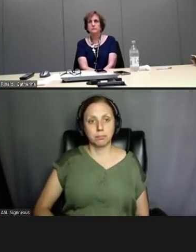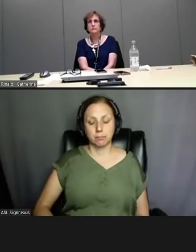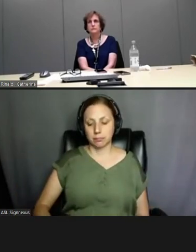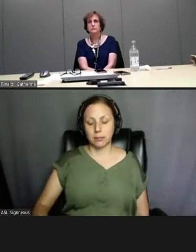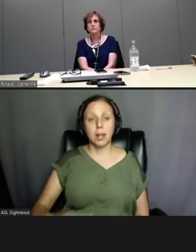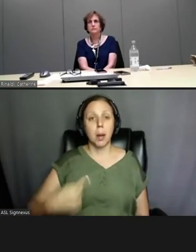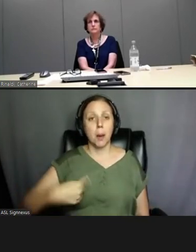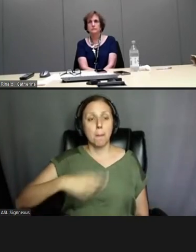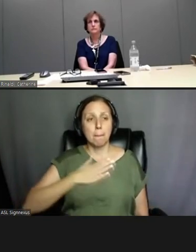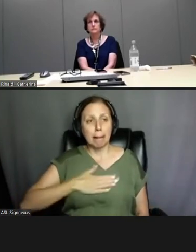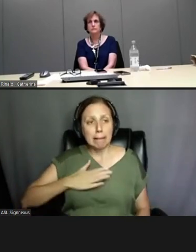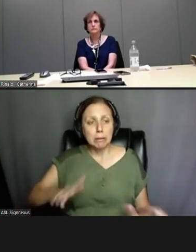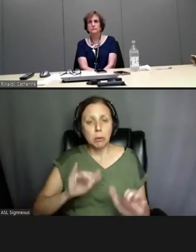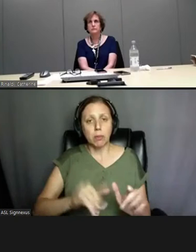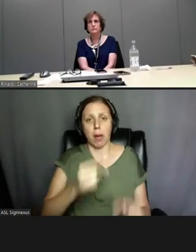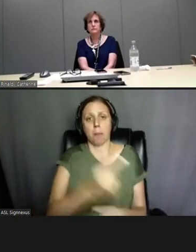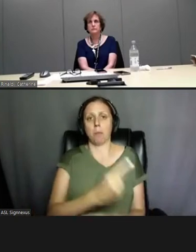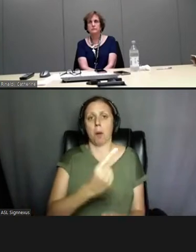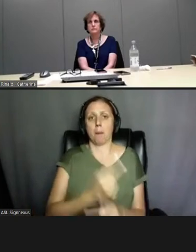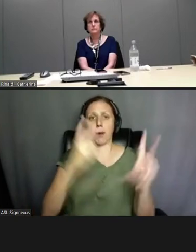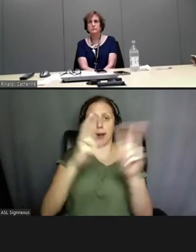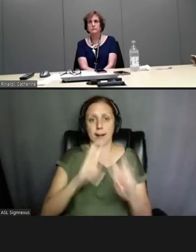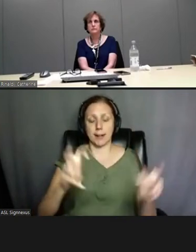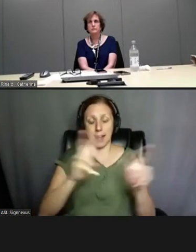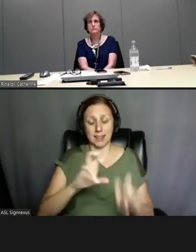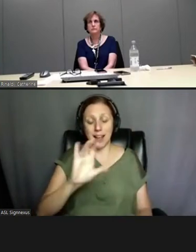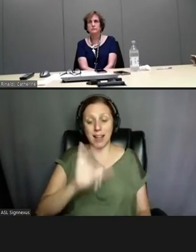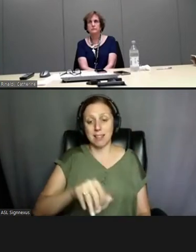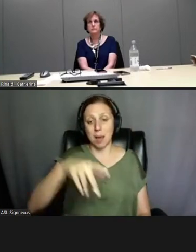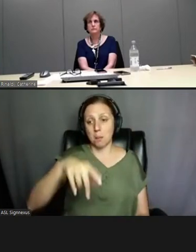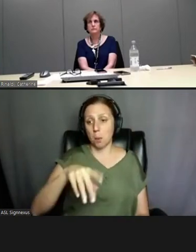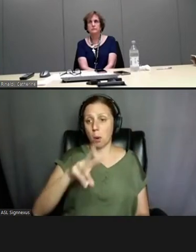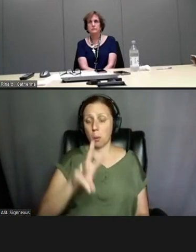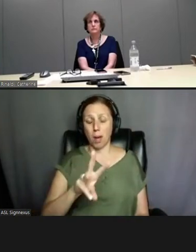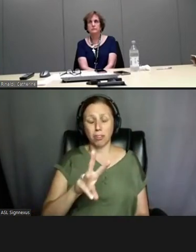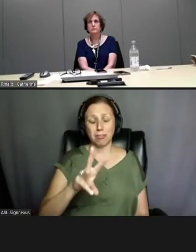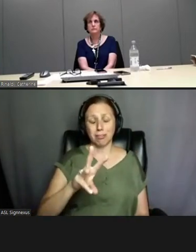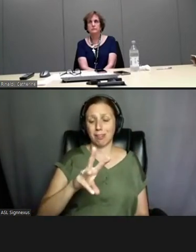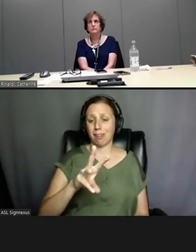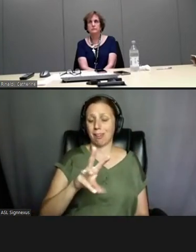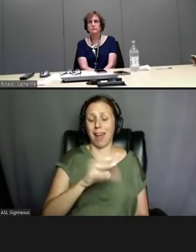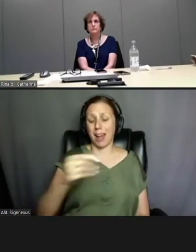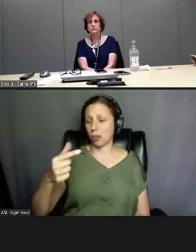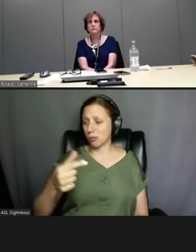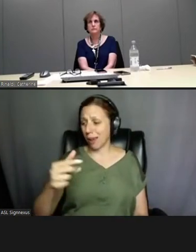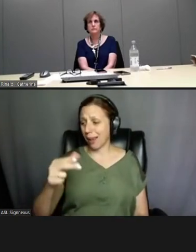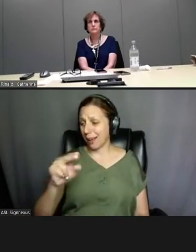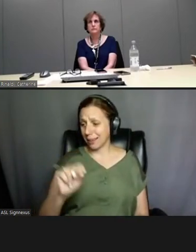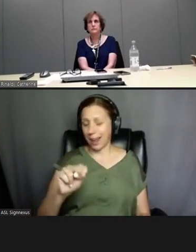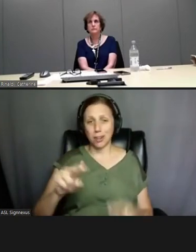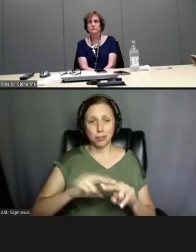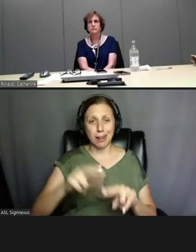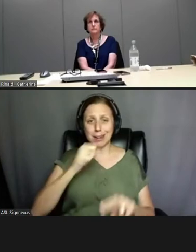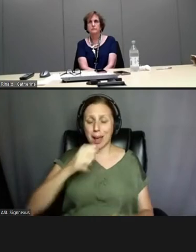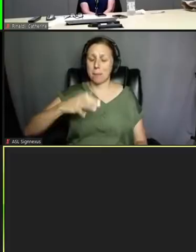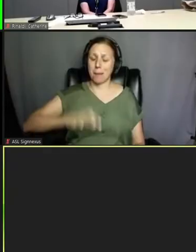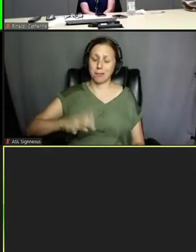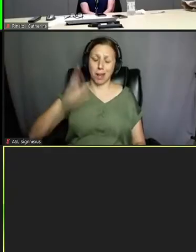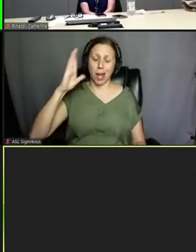analysis. The Port Washington line is not benefiting, Great Neck is not benefiting. And I wish it was different. Thank you.